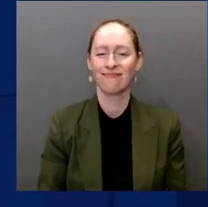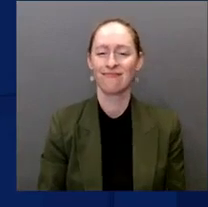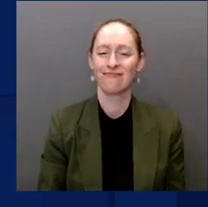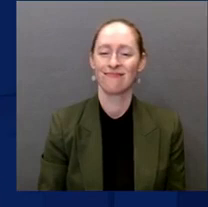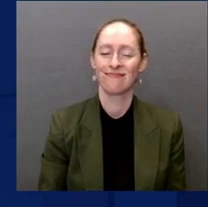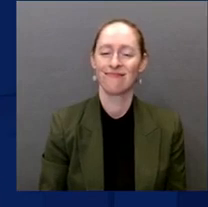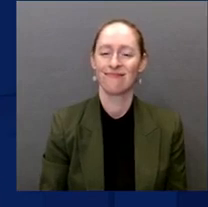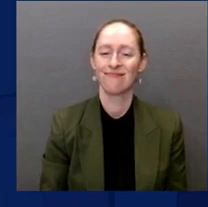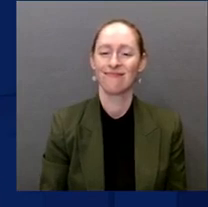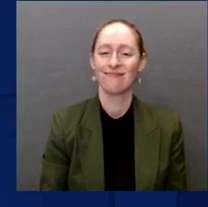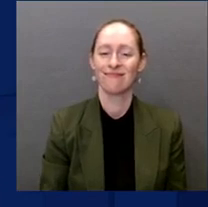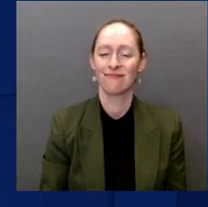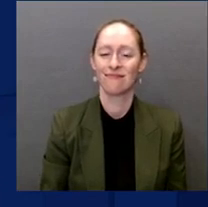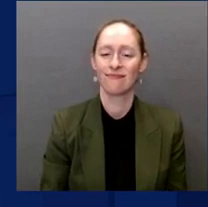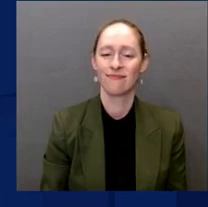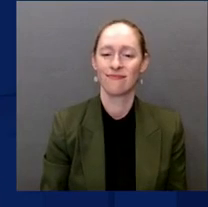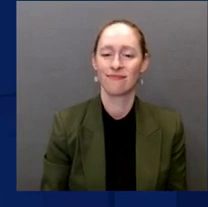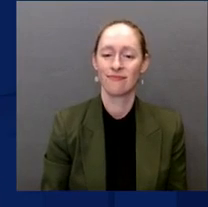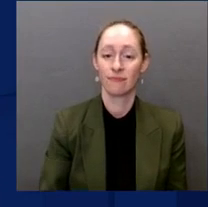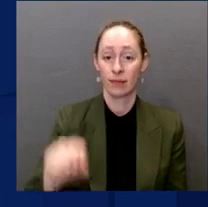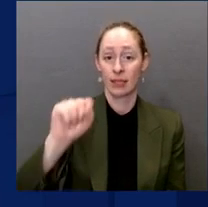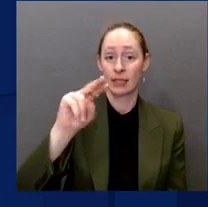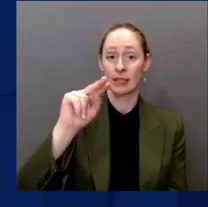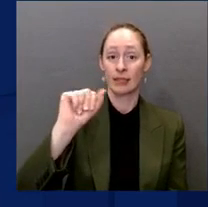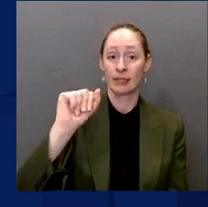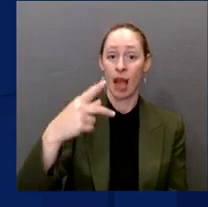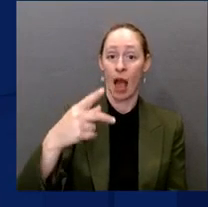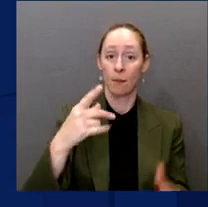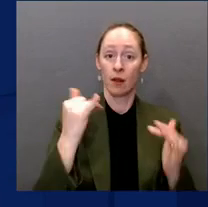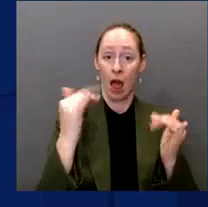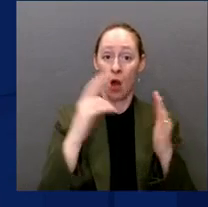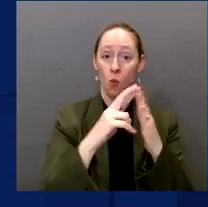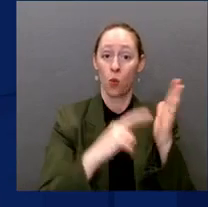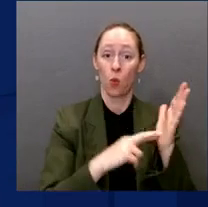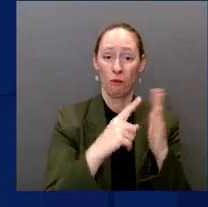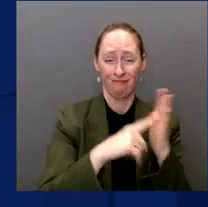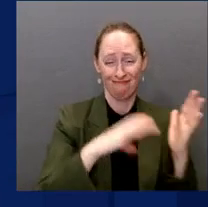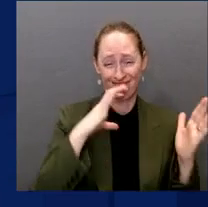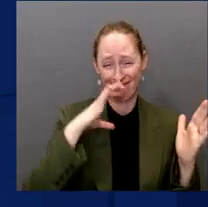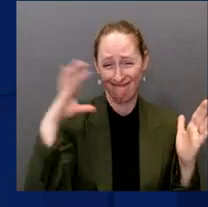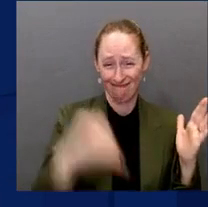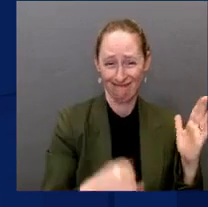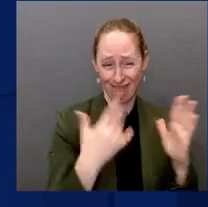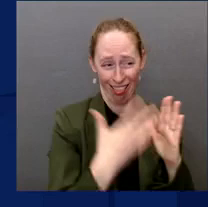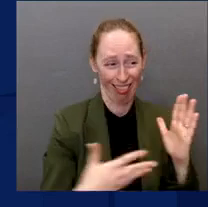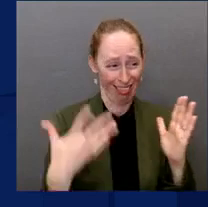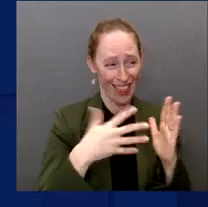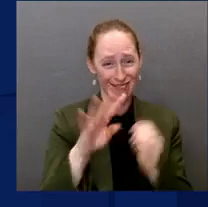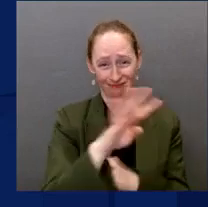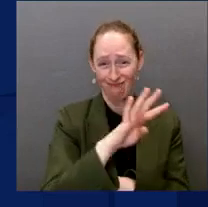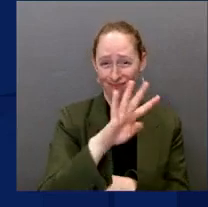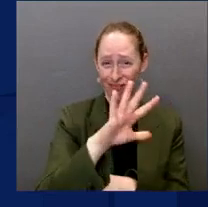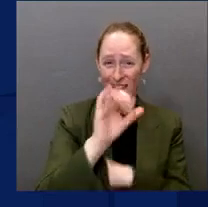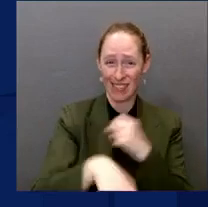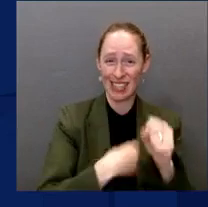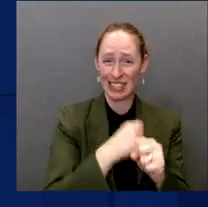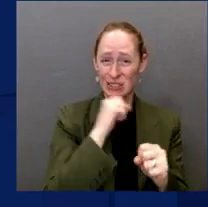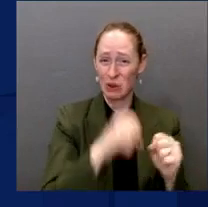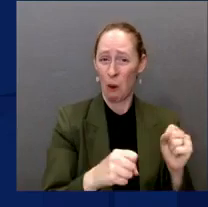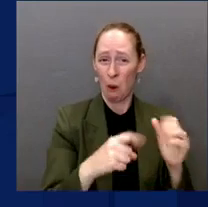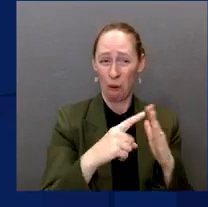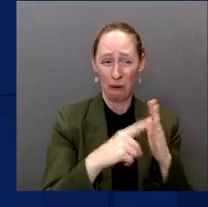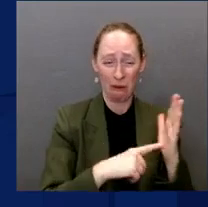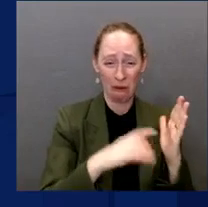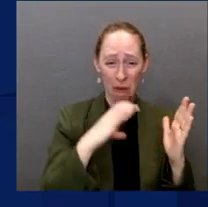years, actually over 45 years. So last year, my administration changed the formula, And now folks are getting an average